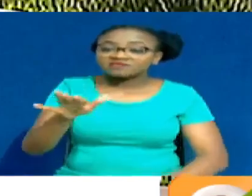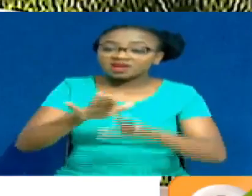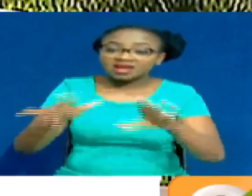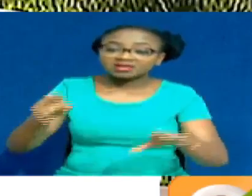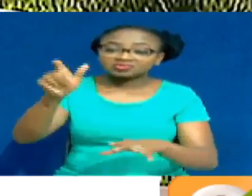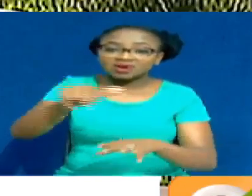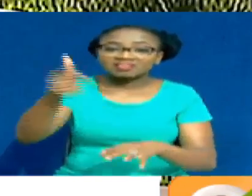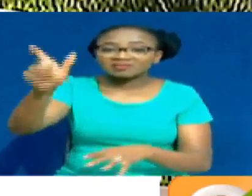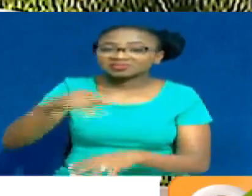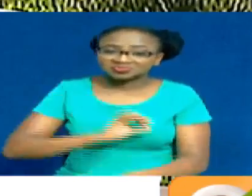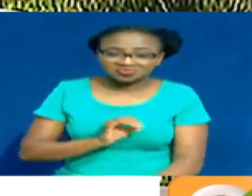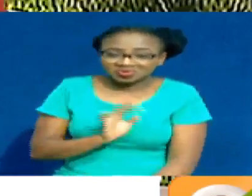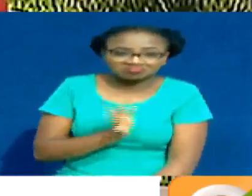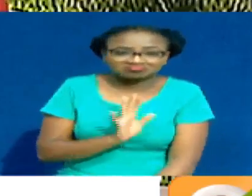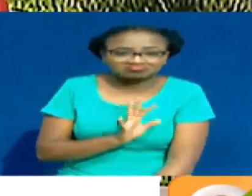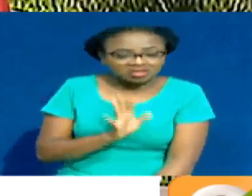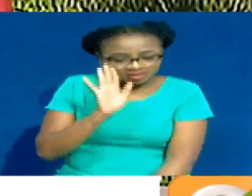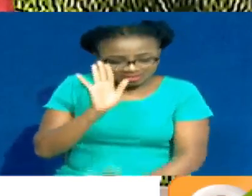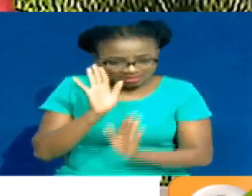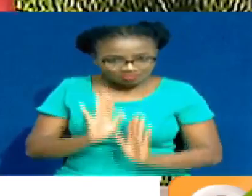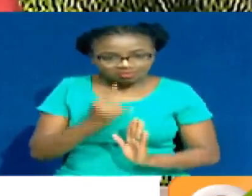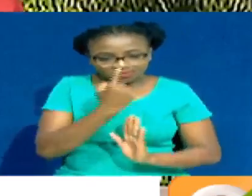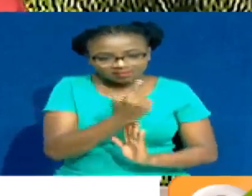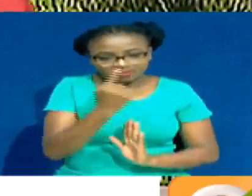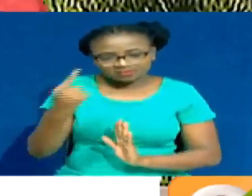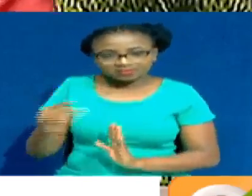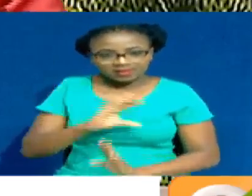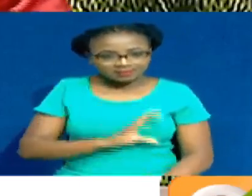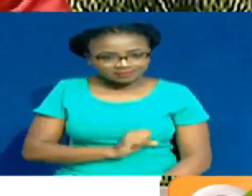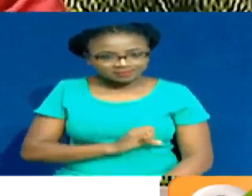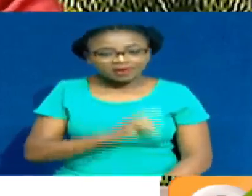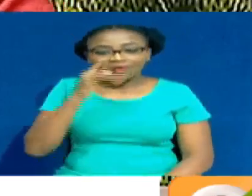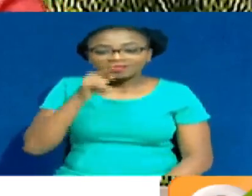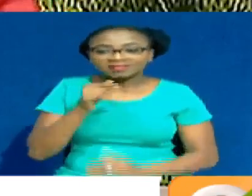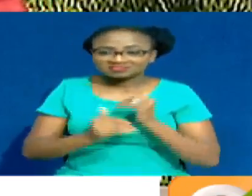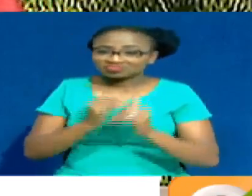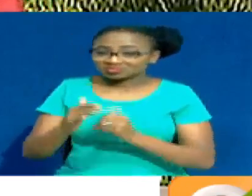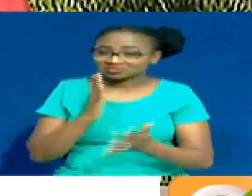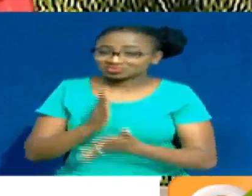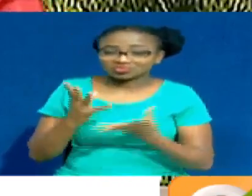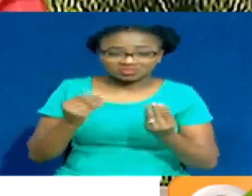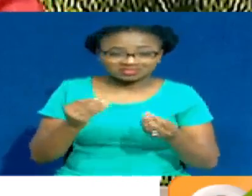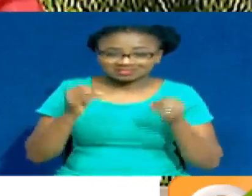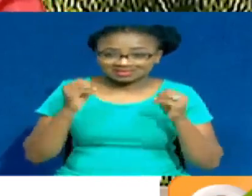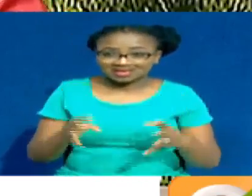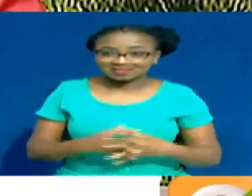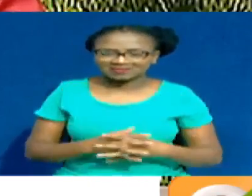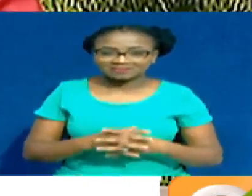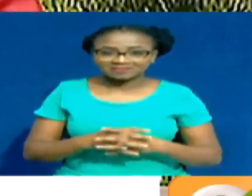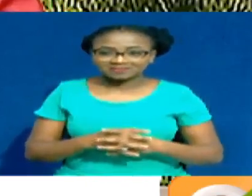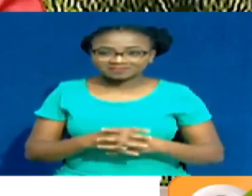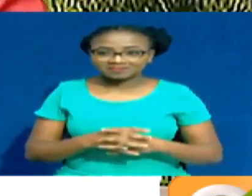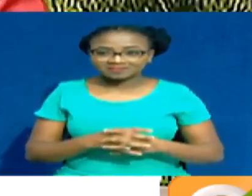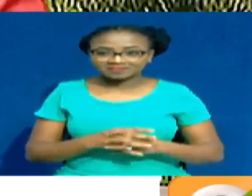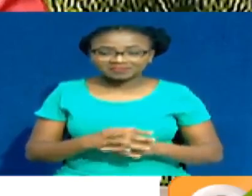have to be patient with each other. We have to be tolerant of the process that is so painful, I tell you. If there's anybody who is pained by what we